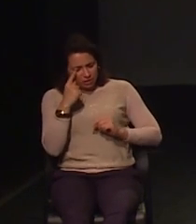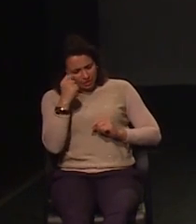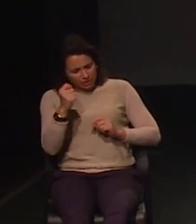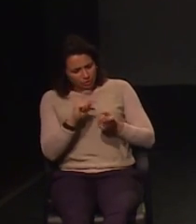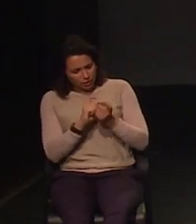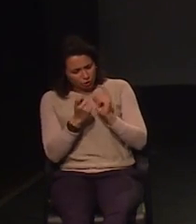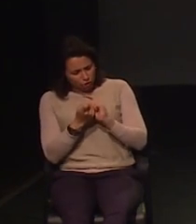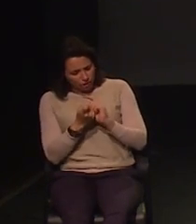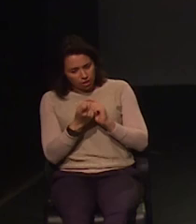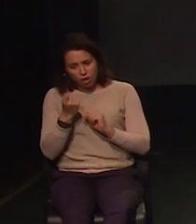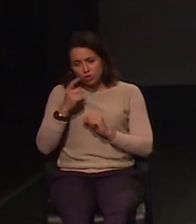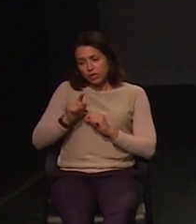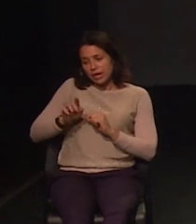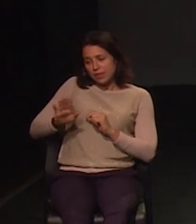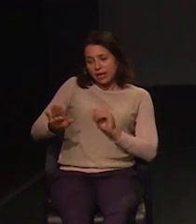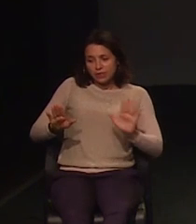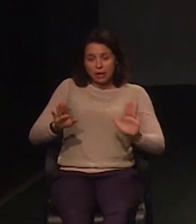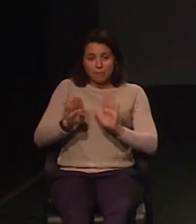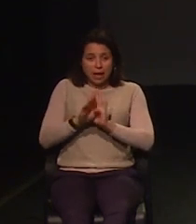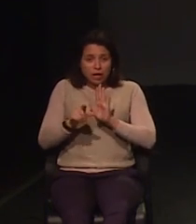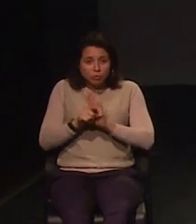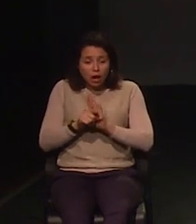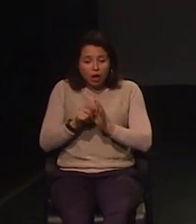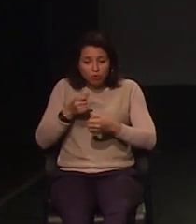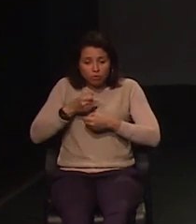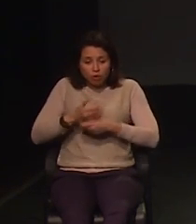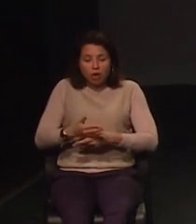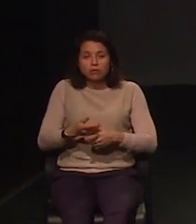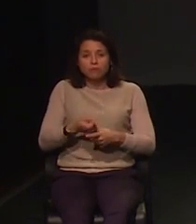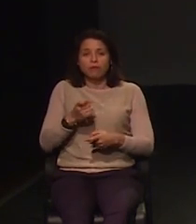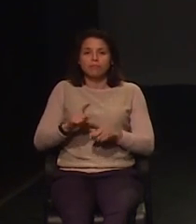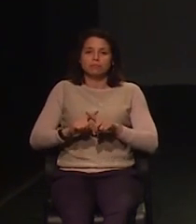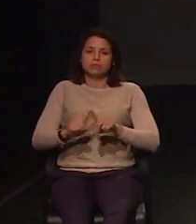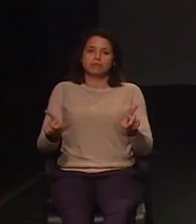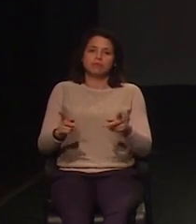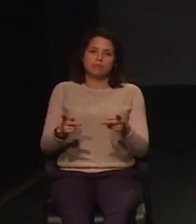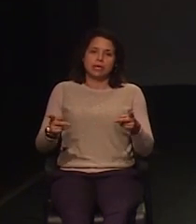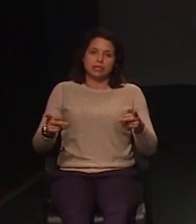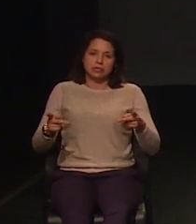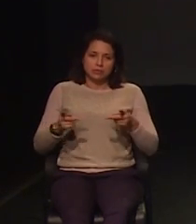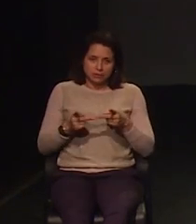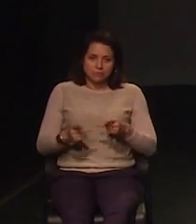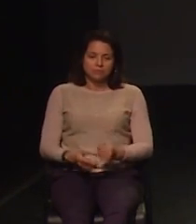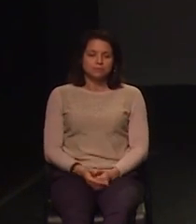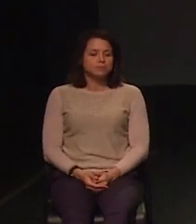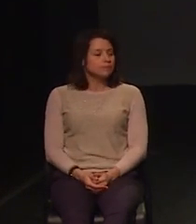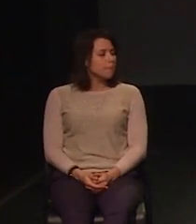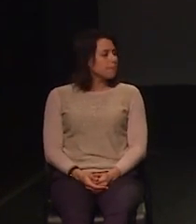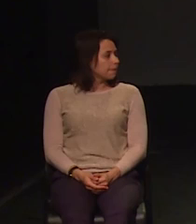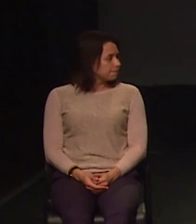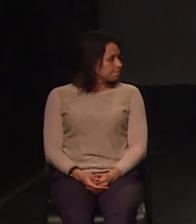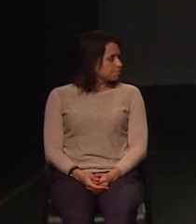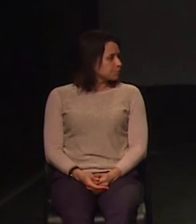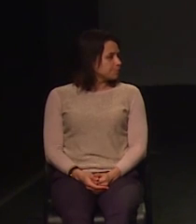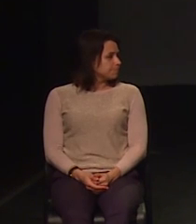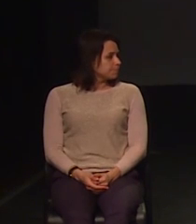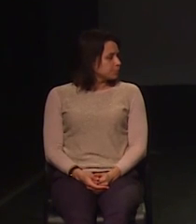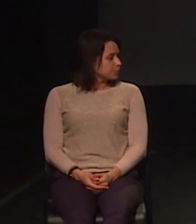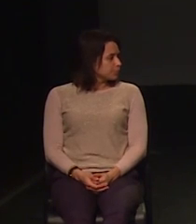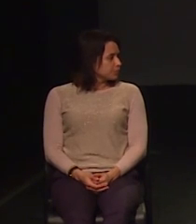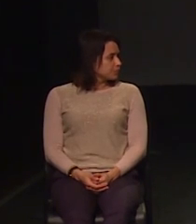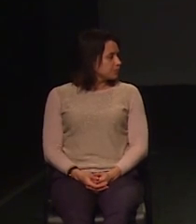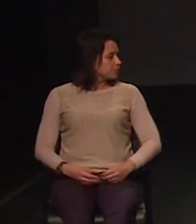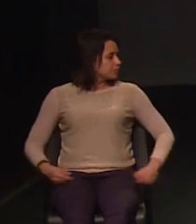different places. And that's the road we make by walking. Awesome. So before we open it up to